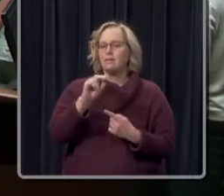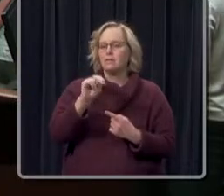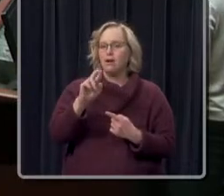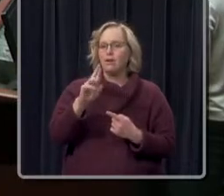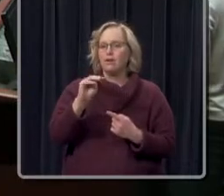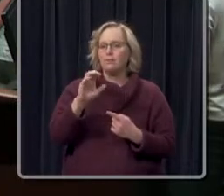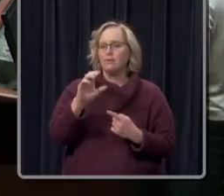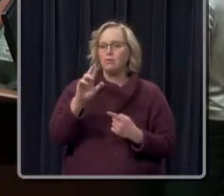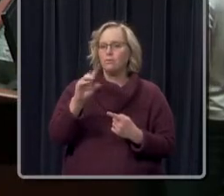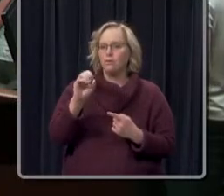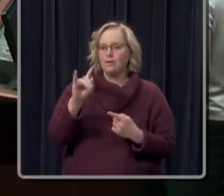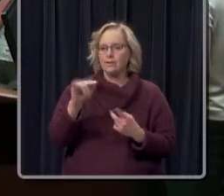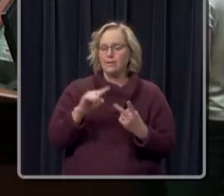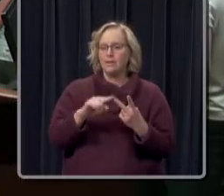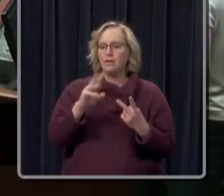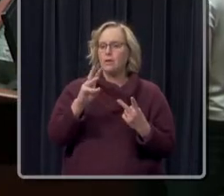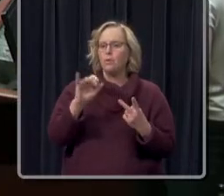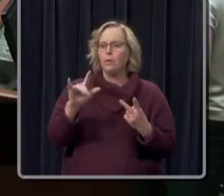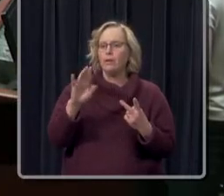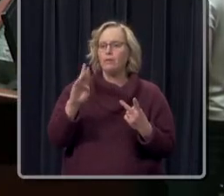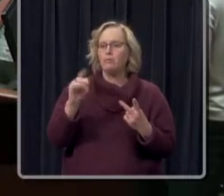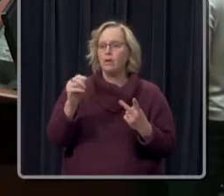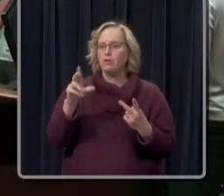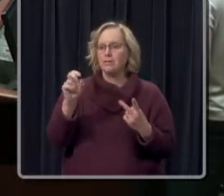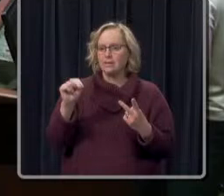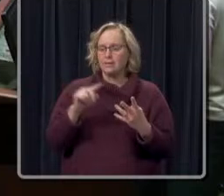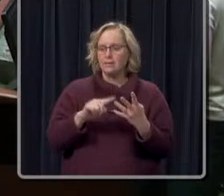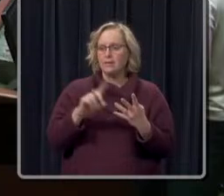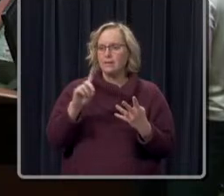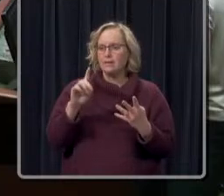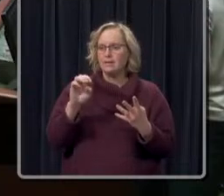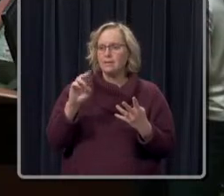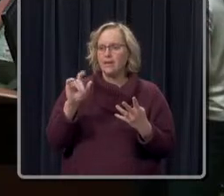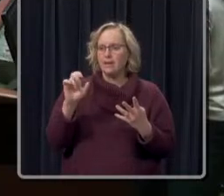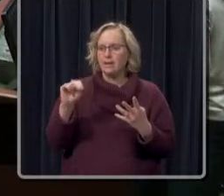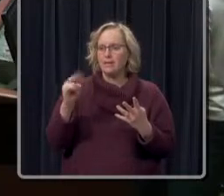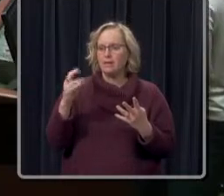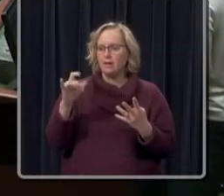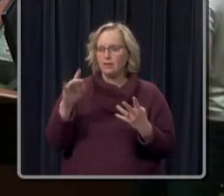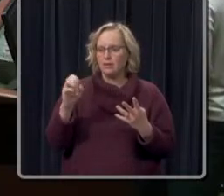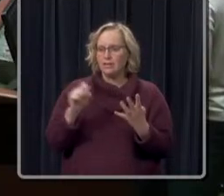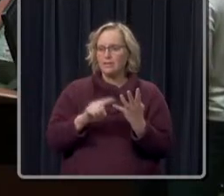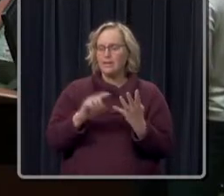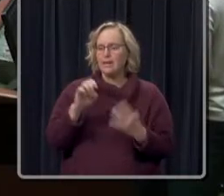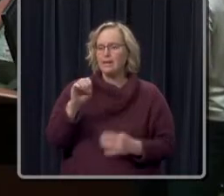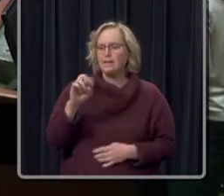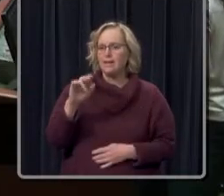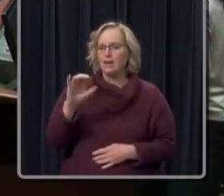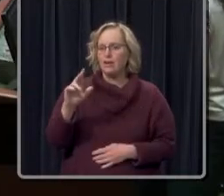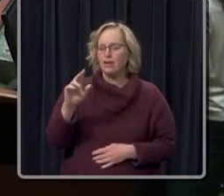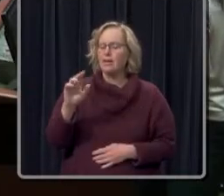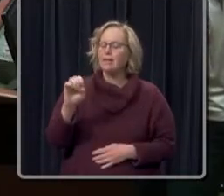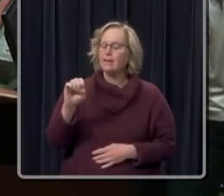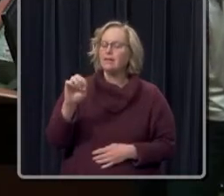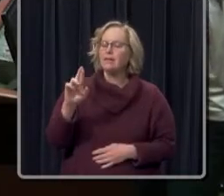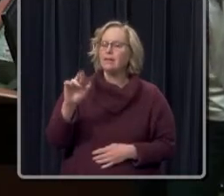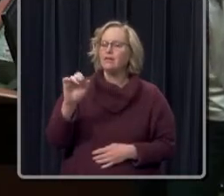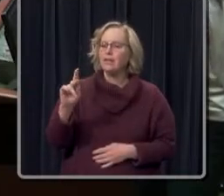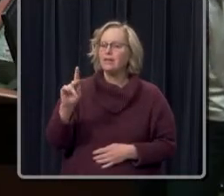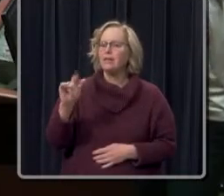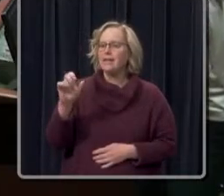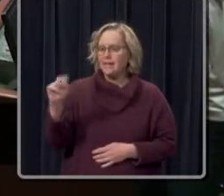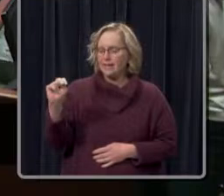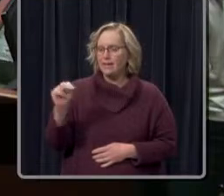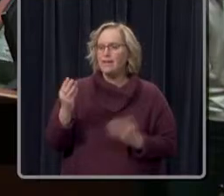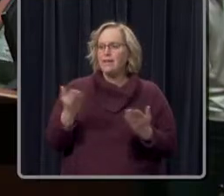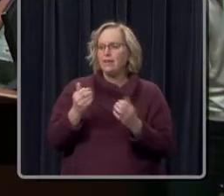McRosty, Will Brotherson, Declan Hodges, and Eric Lynn. And they're here with Rick Sola